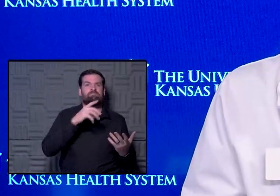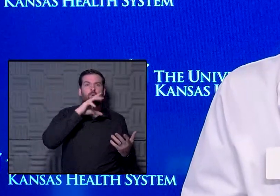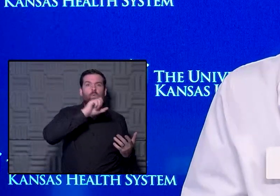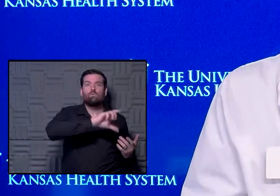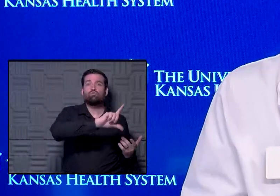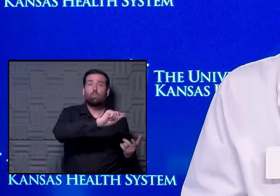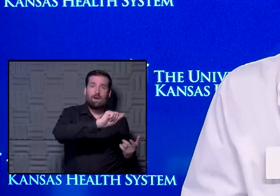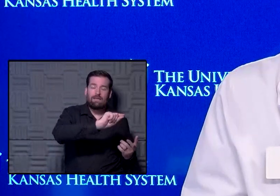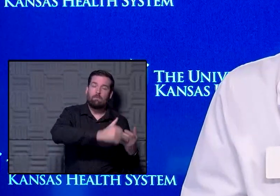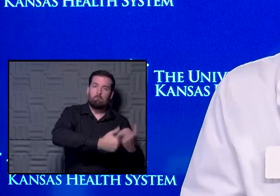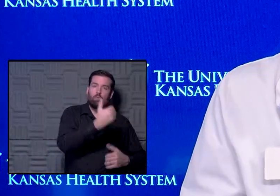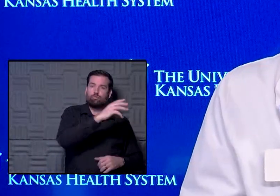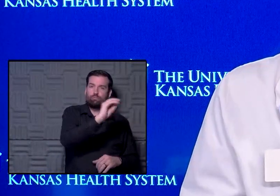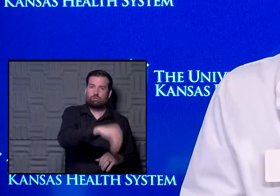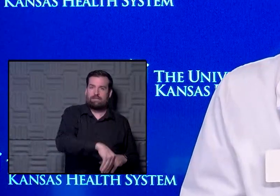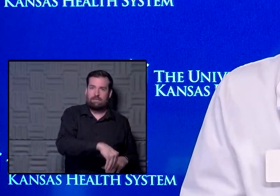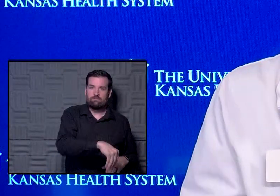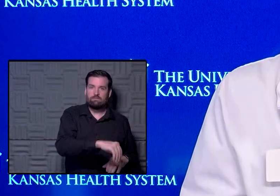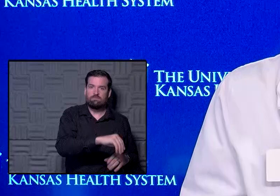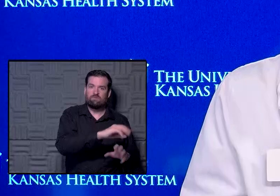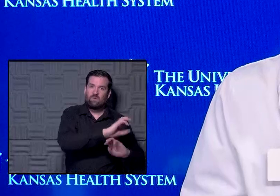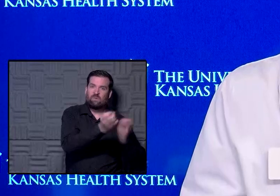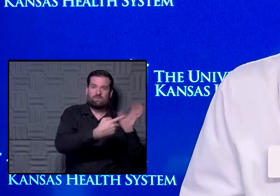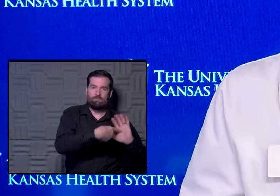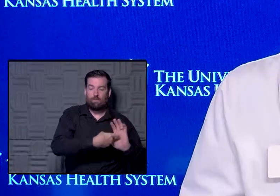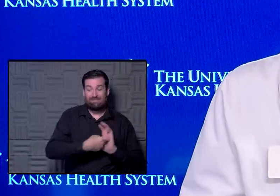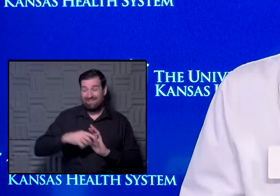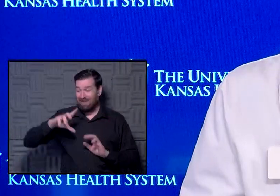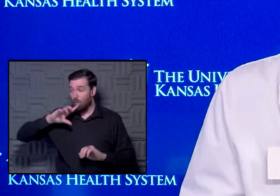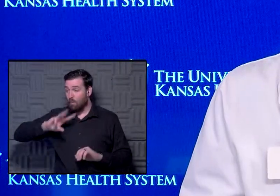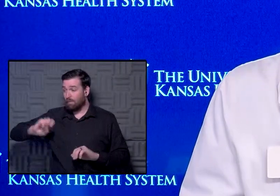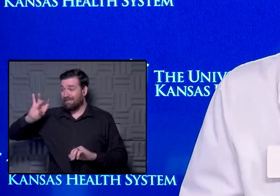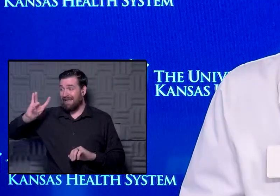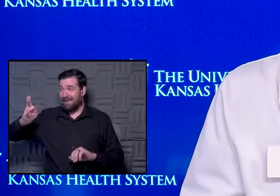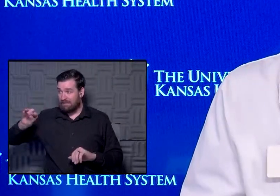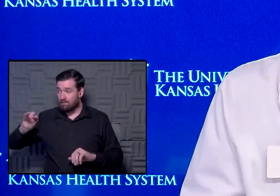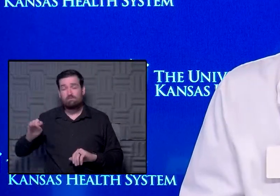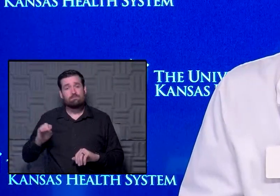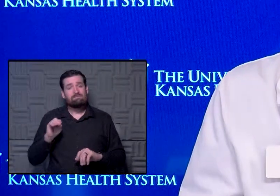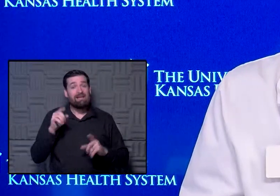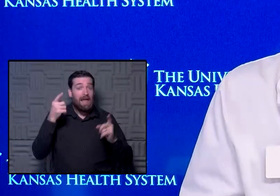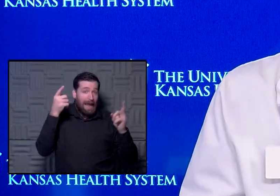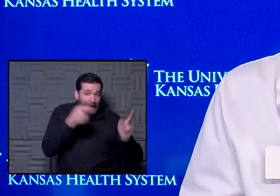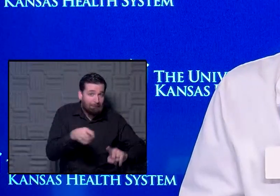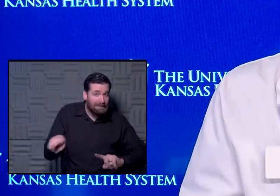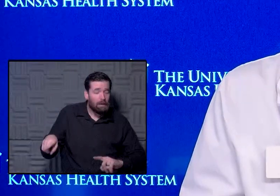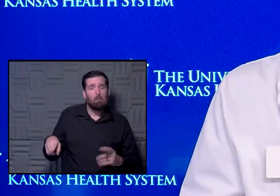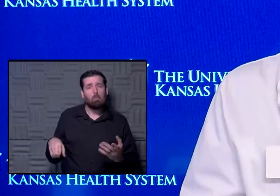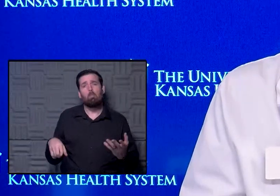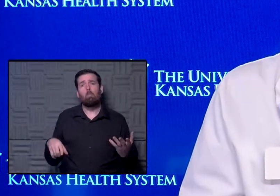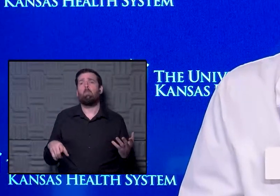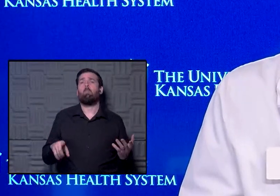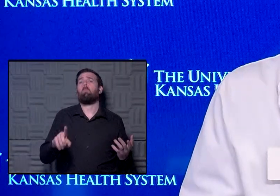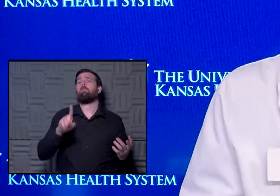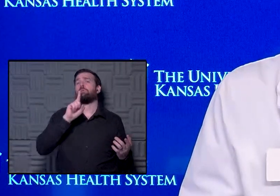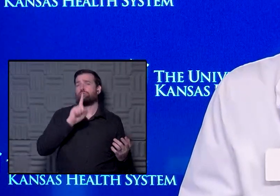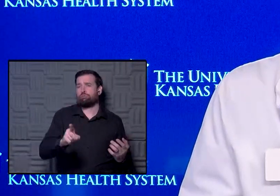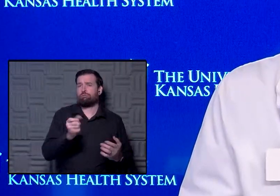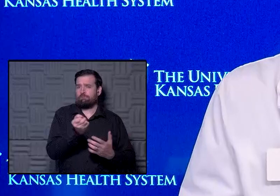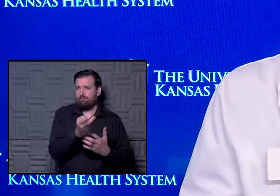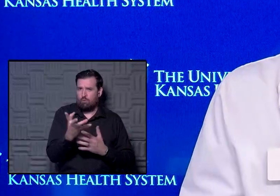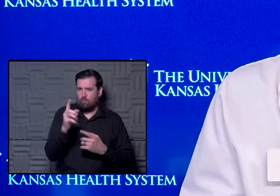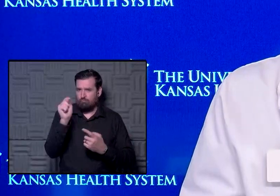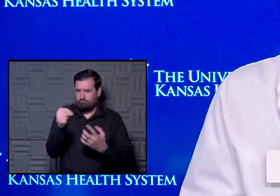20-year-olds is asymptomatic than 80-year-olds that test positive. If the question is, does it ever happen, I am sure that there are some